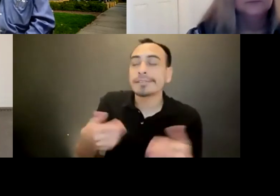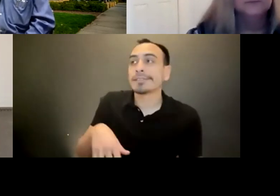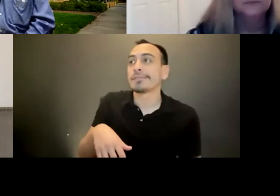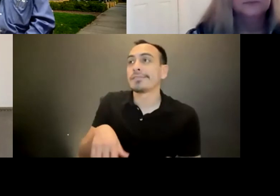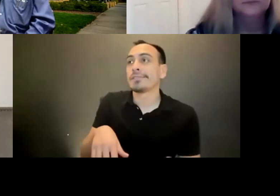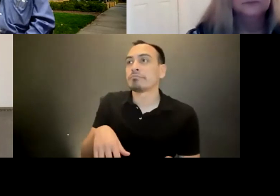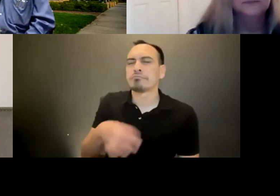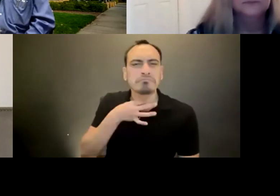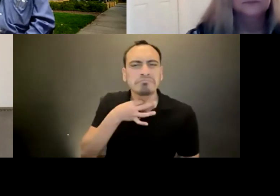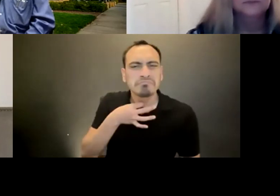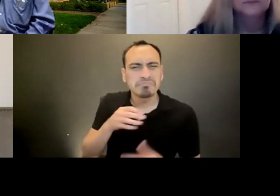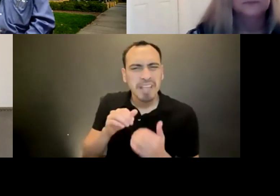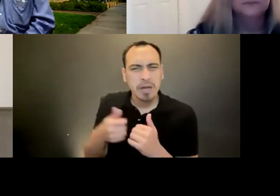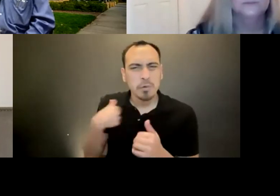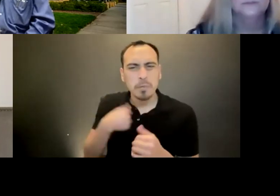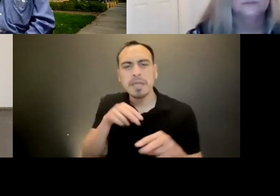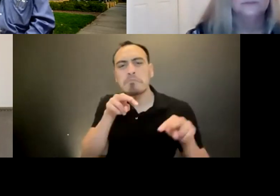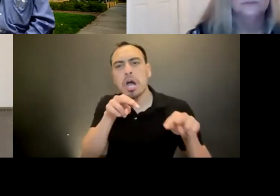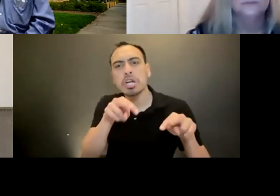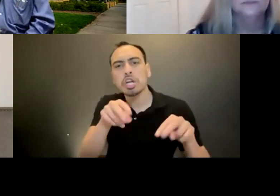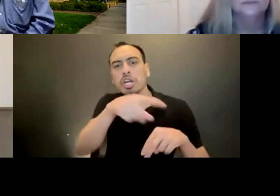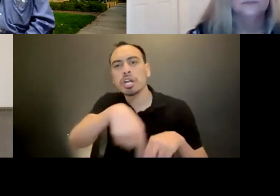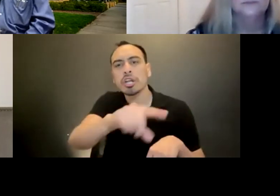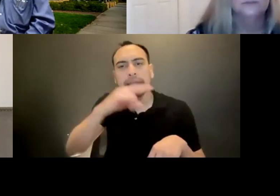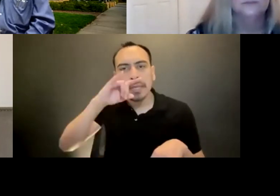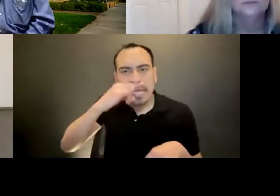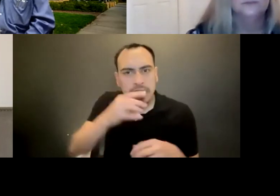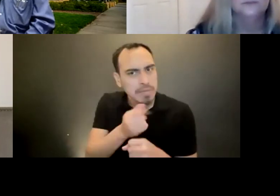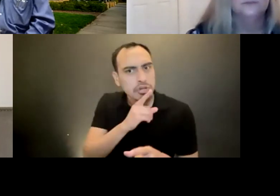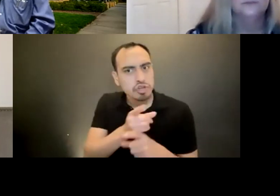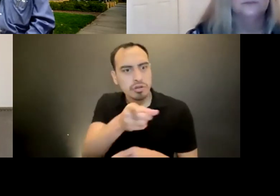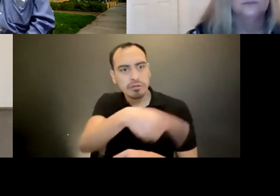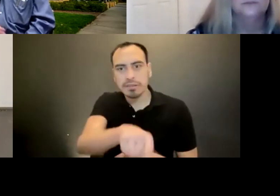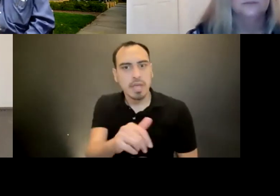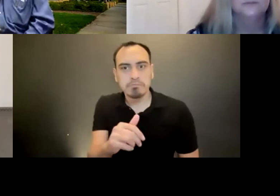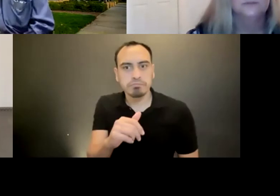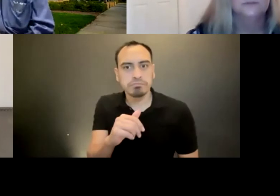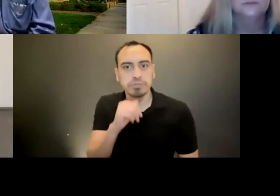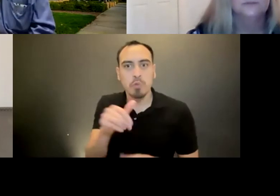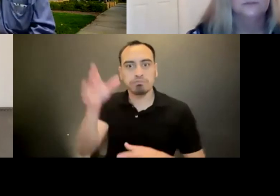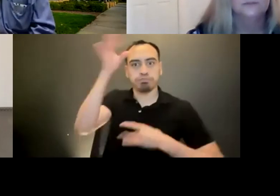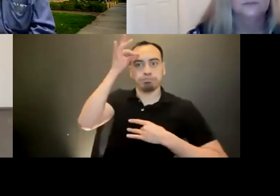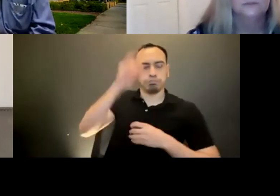do we monitor them to keep them from getting COVID, and is that a concern?